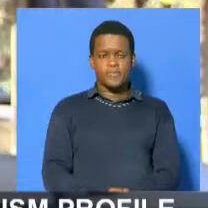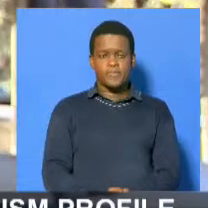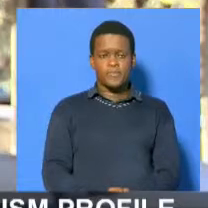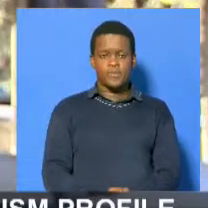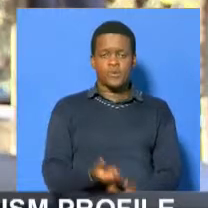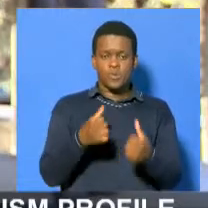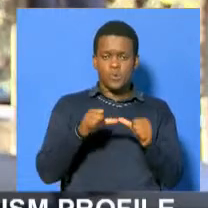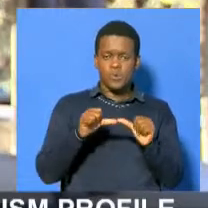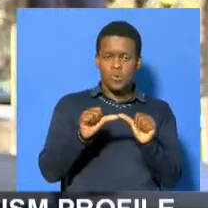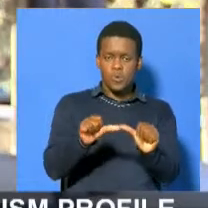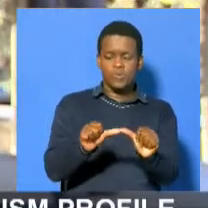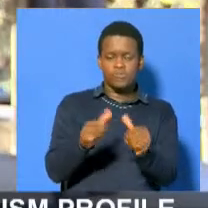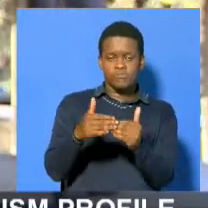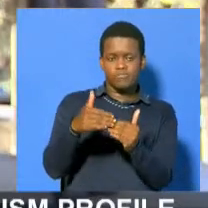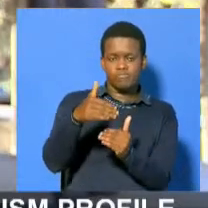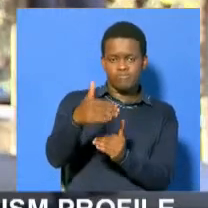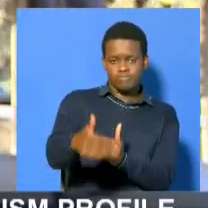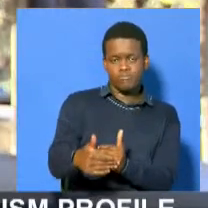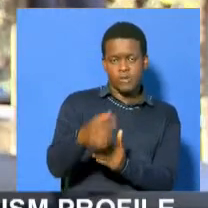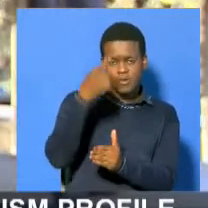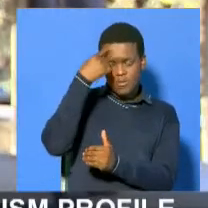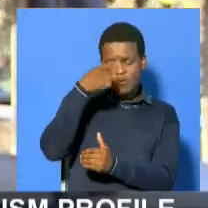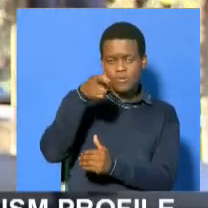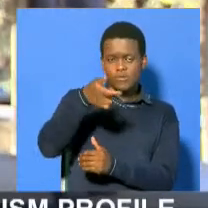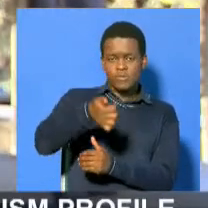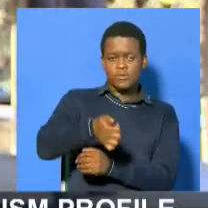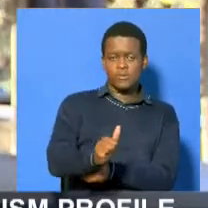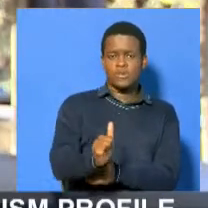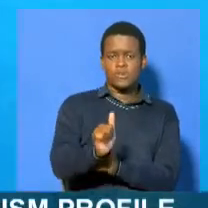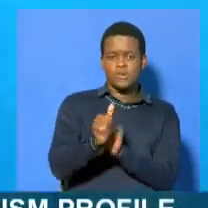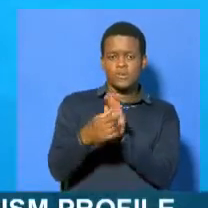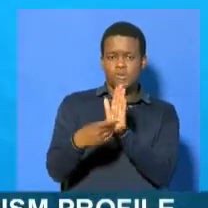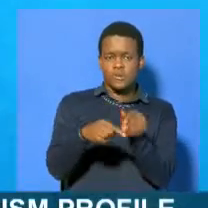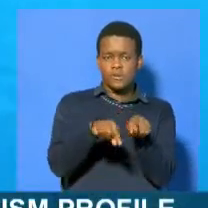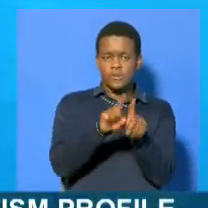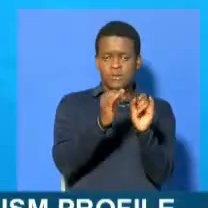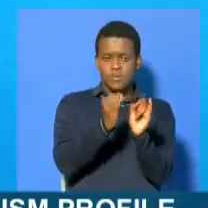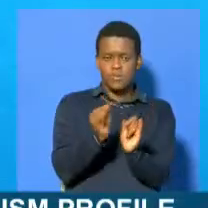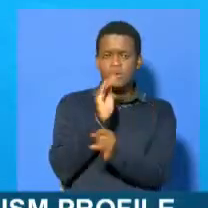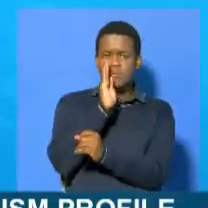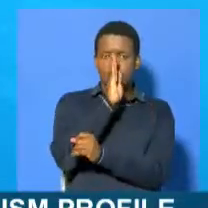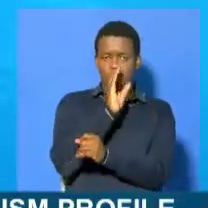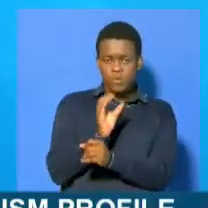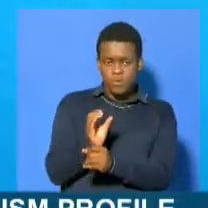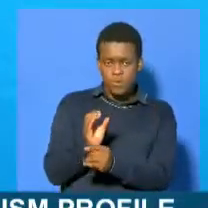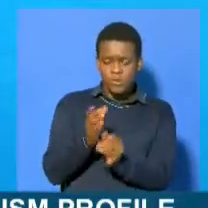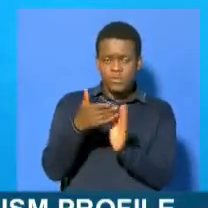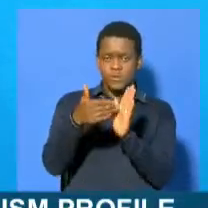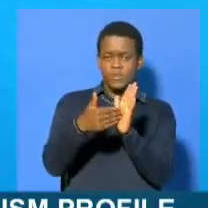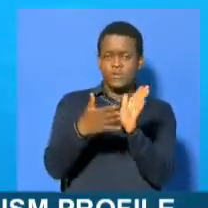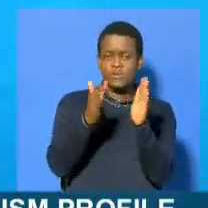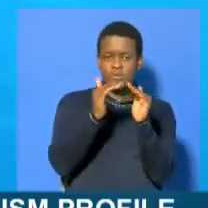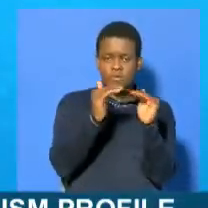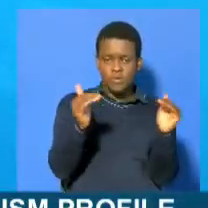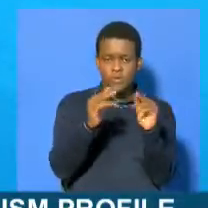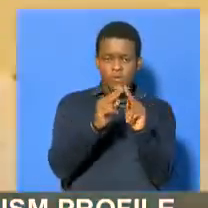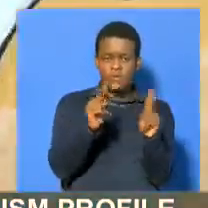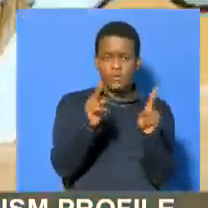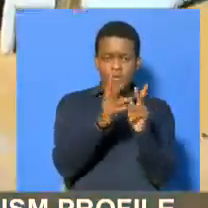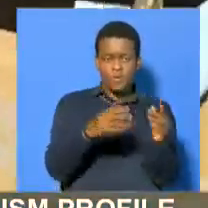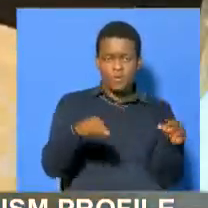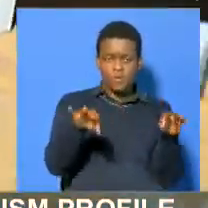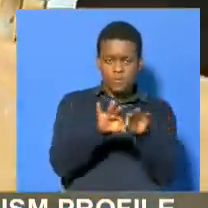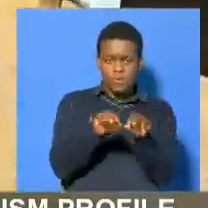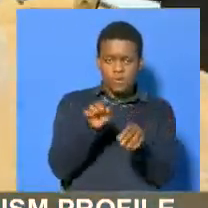extra mile for themselves and develop themselves as an individual. Because at the end of the day, it's equally as important for you